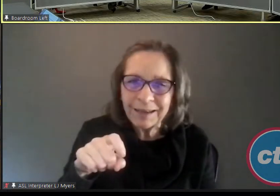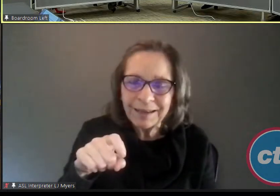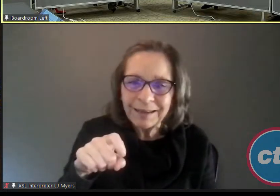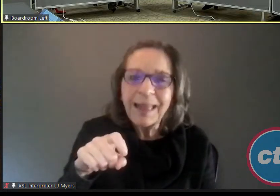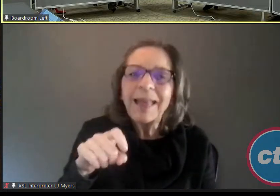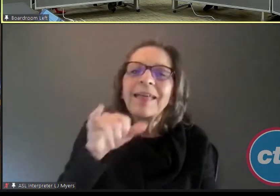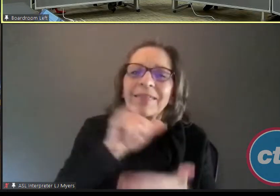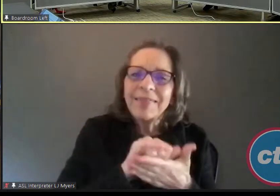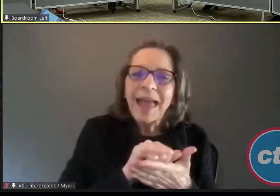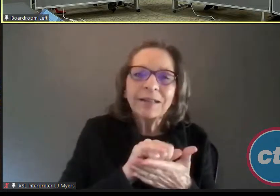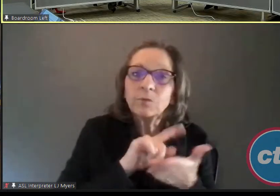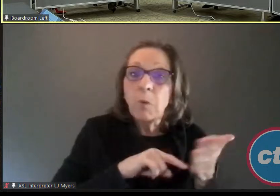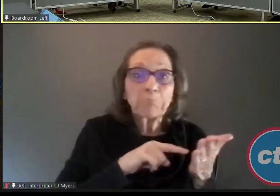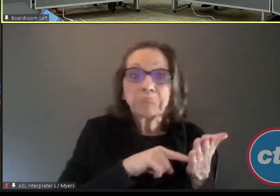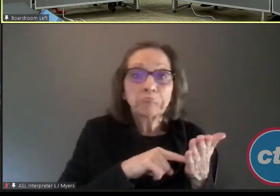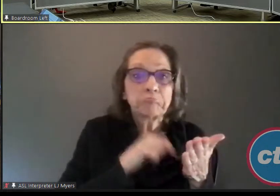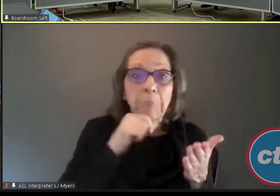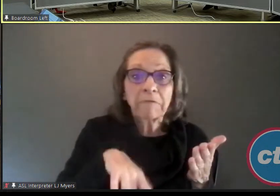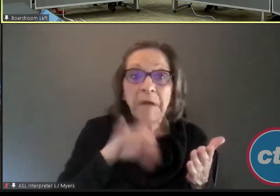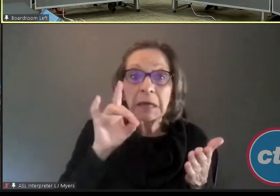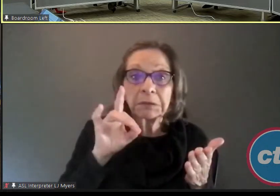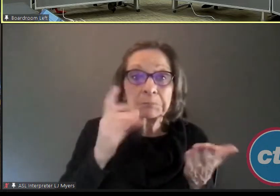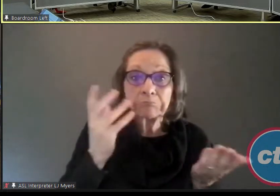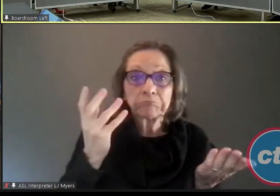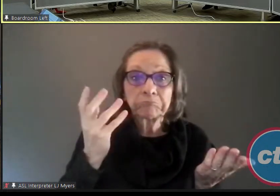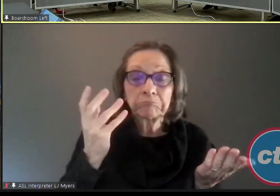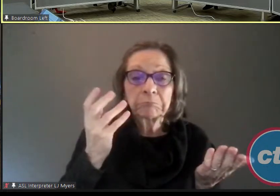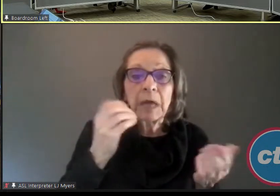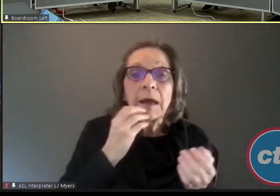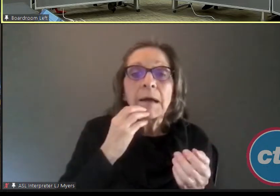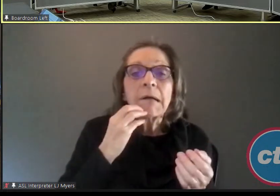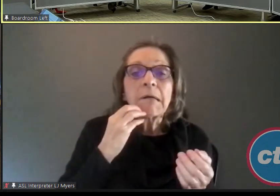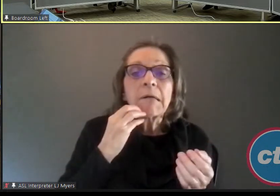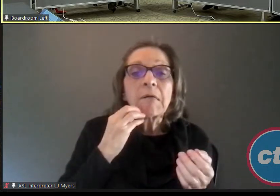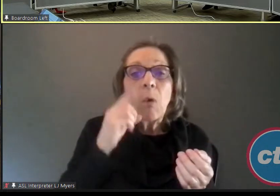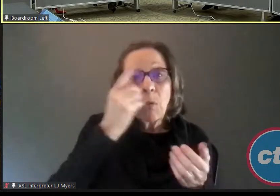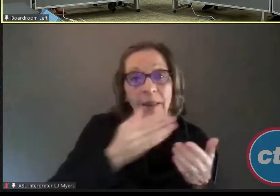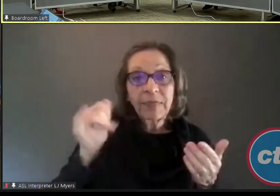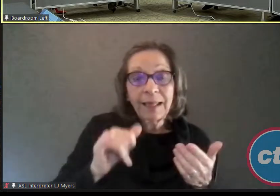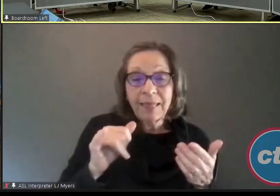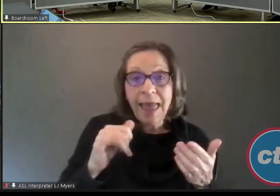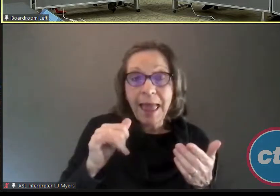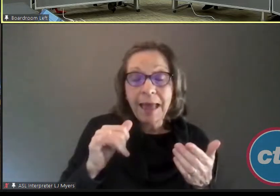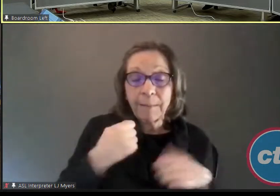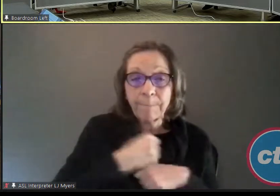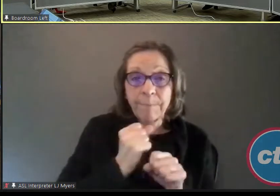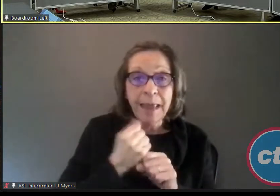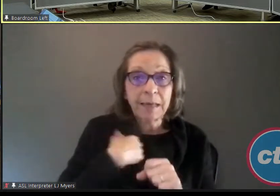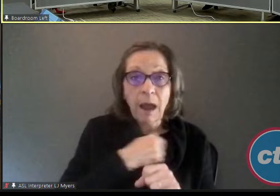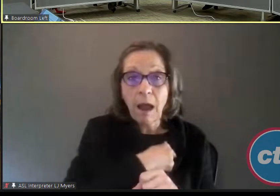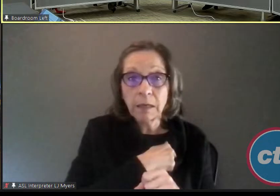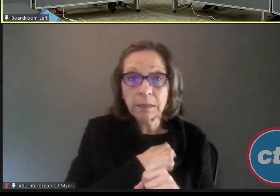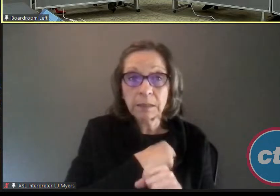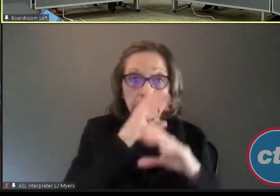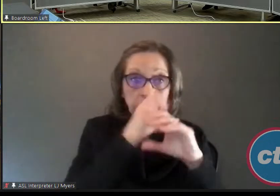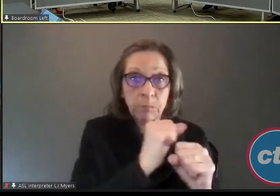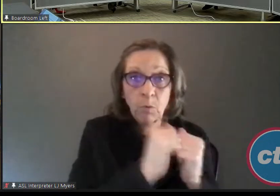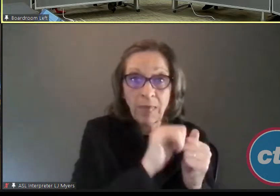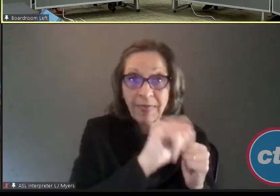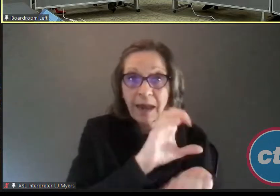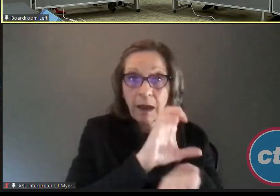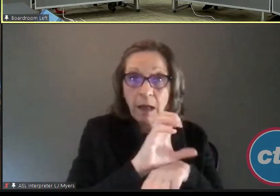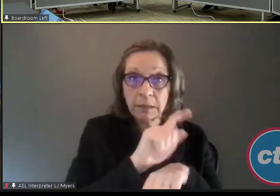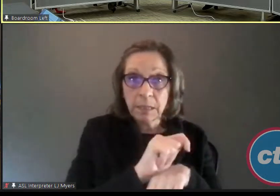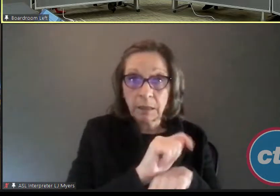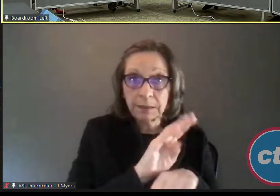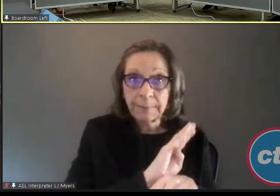what they didn't find in this. I will say one of the things that drew us to this consulting firm, they had done a study